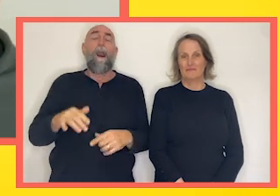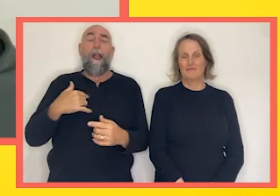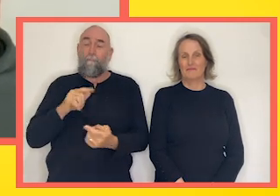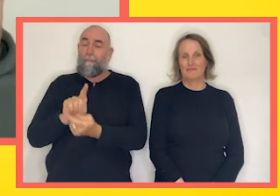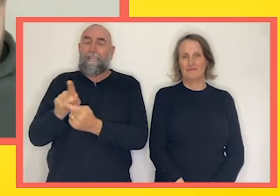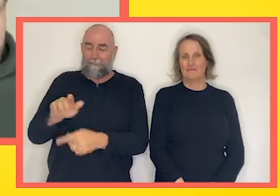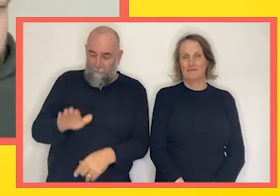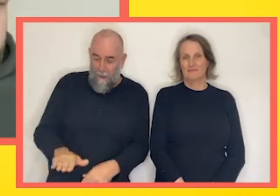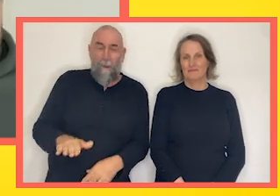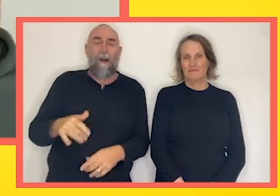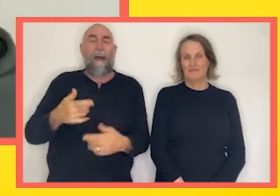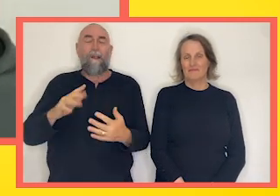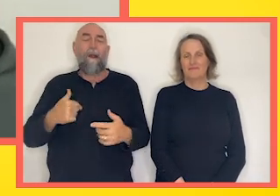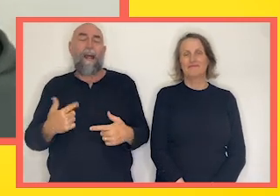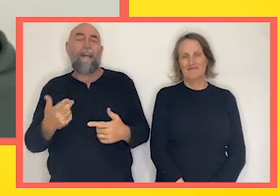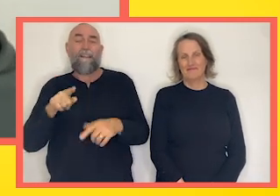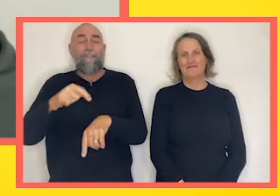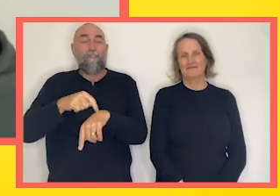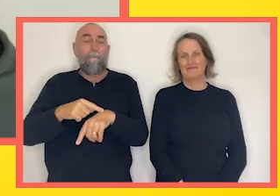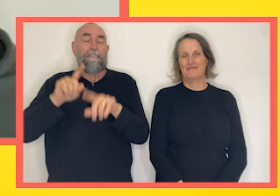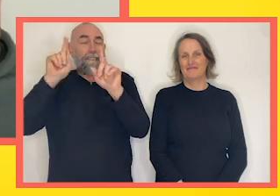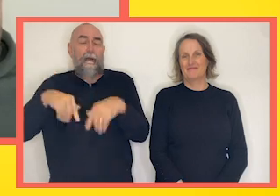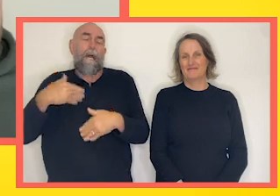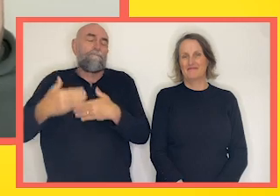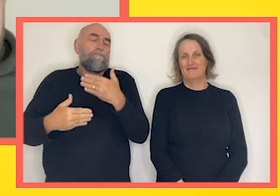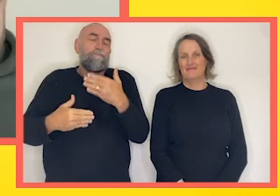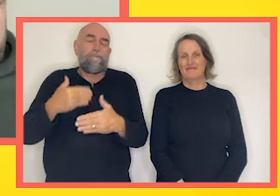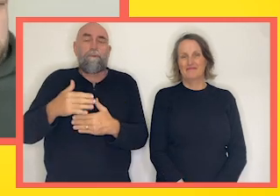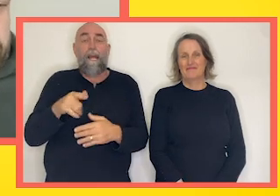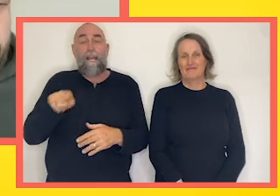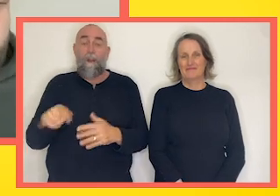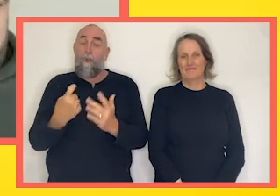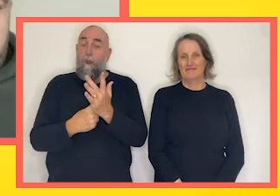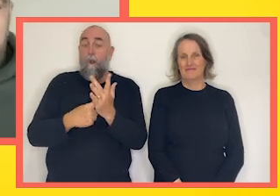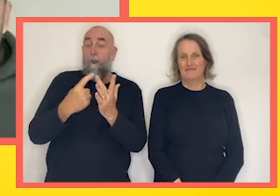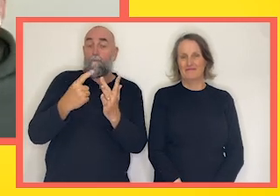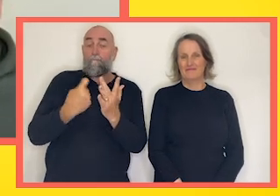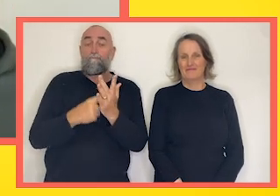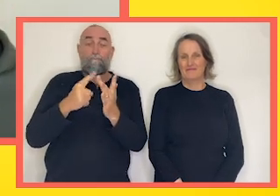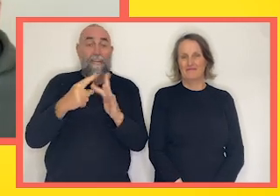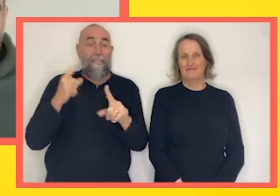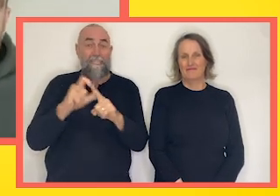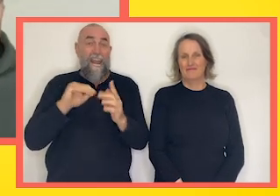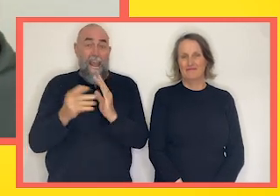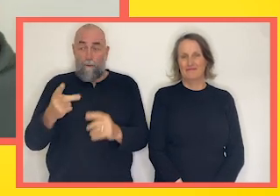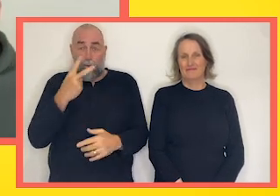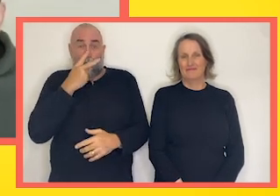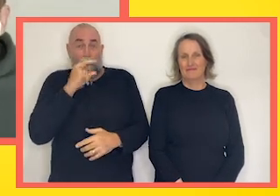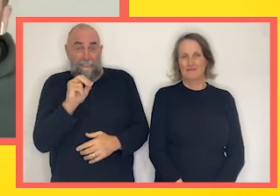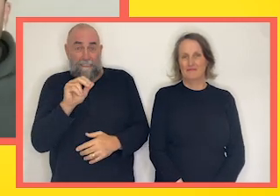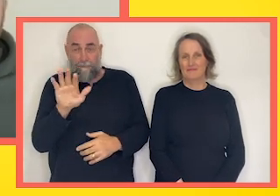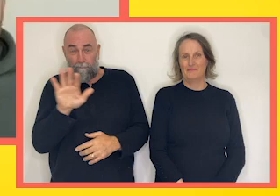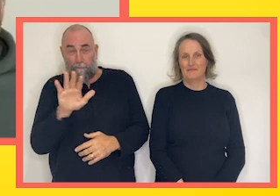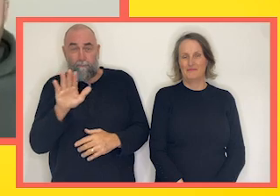helped him in that intro phase of wheelchair sports. He is now in his mid-20s. He's still competing. He's